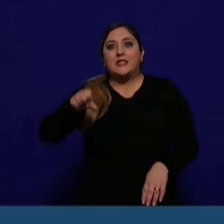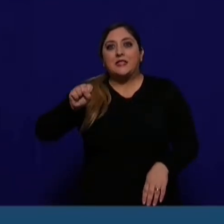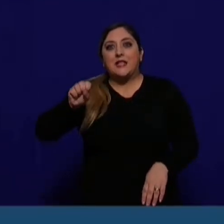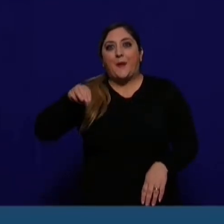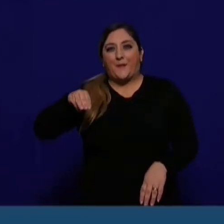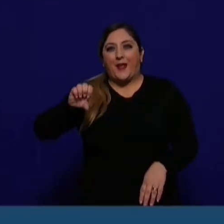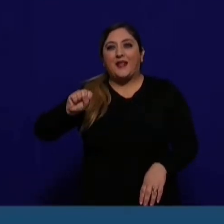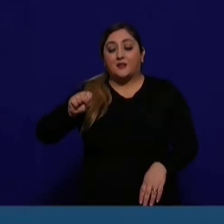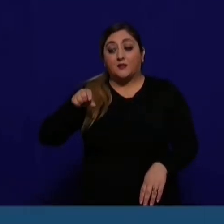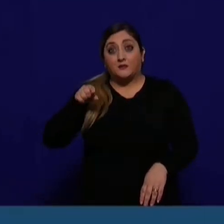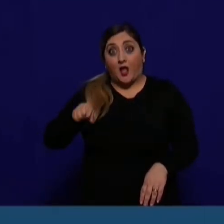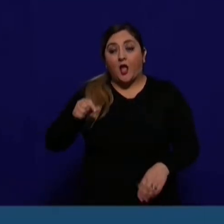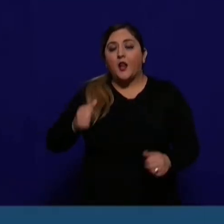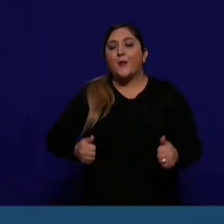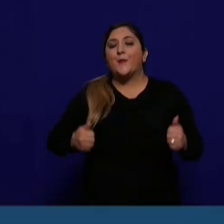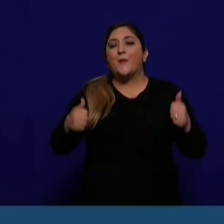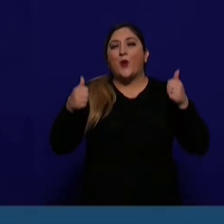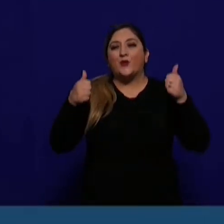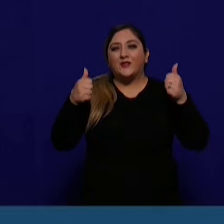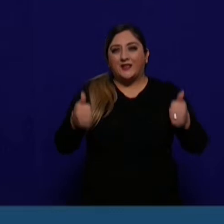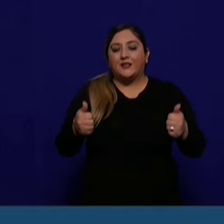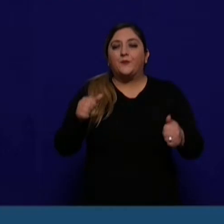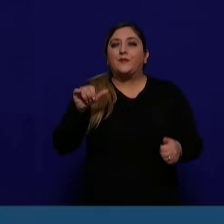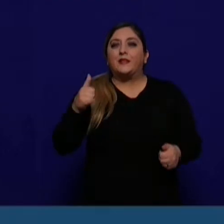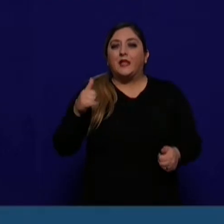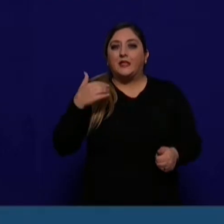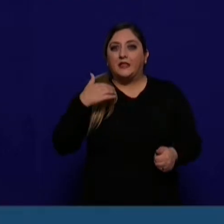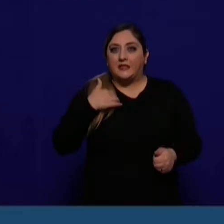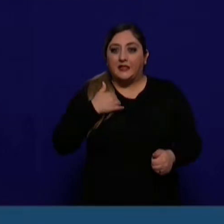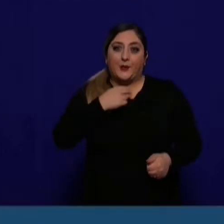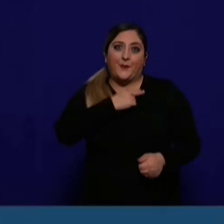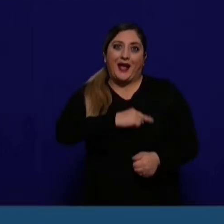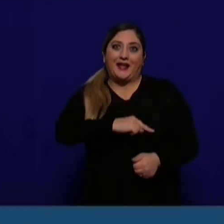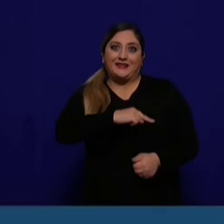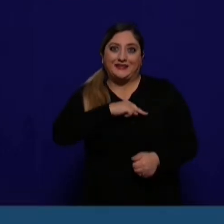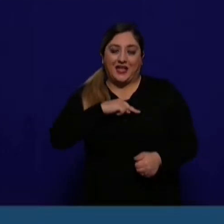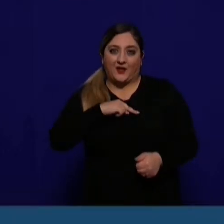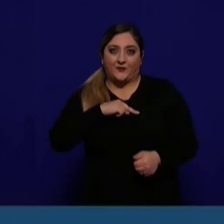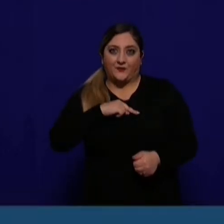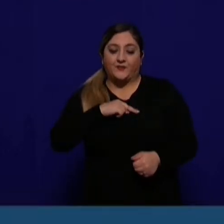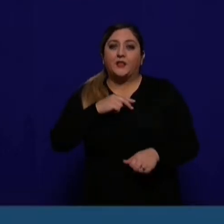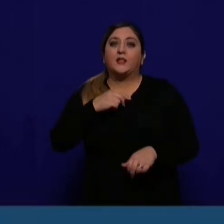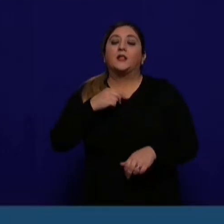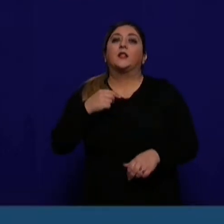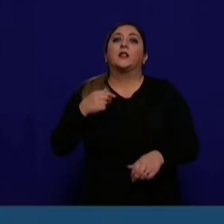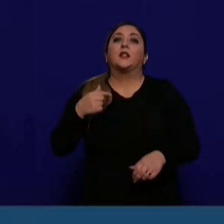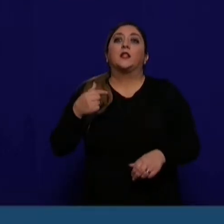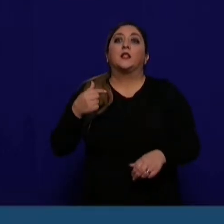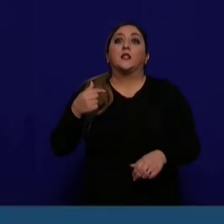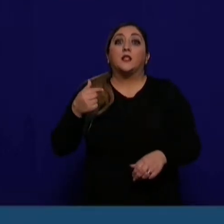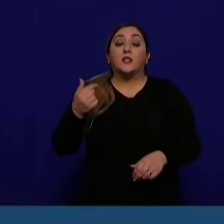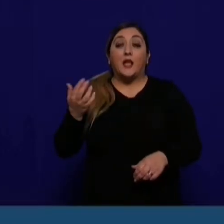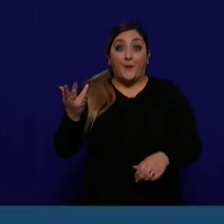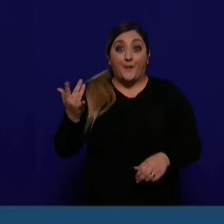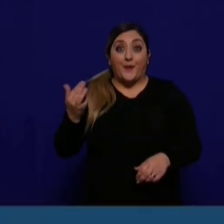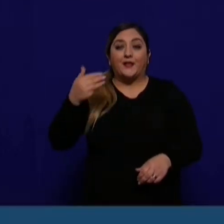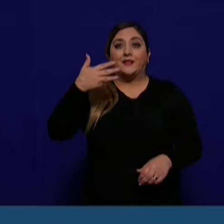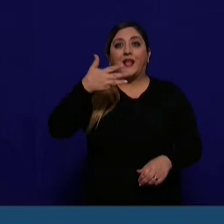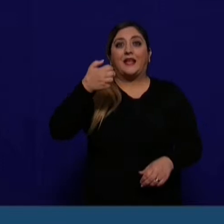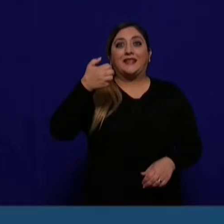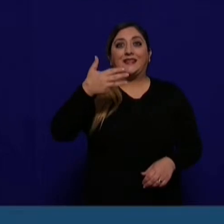l-SMS importanti jekk inti ħatkun imlaqqama u Malta tittibat SMS fuq il-numru